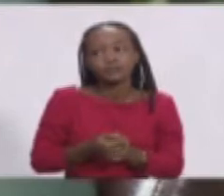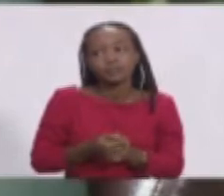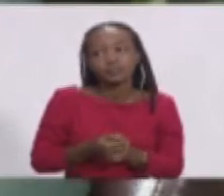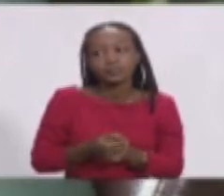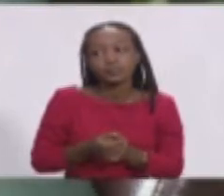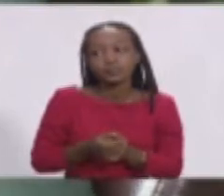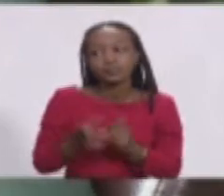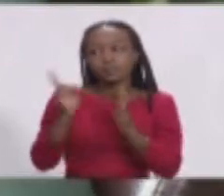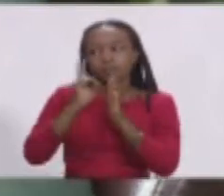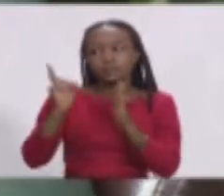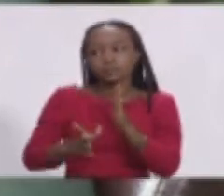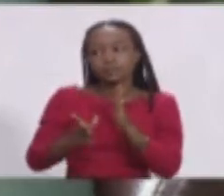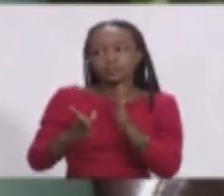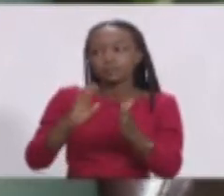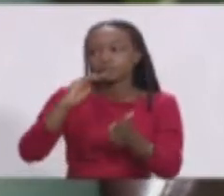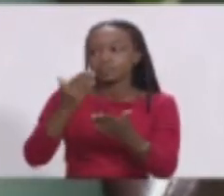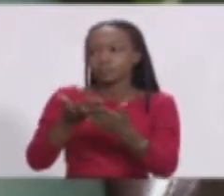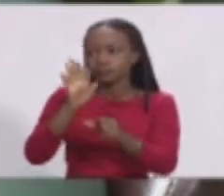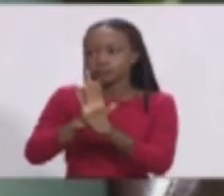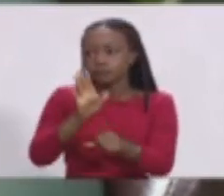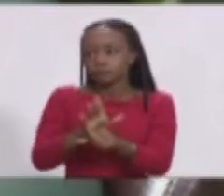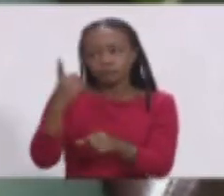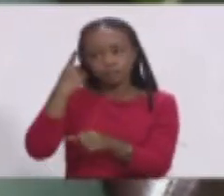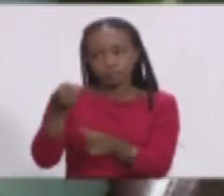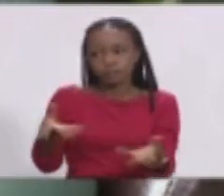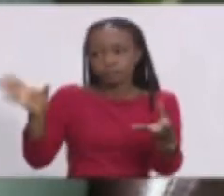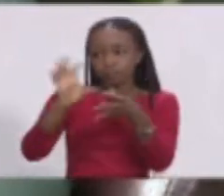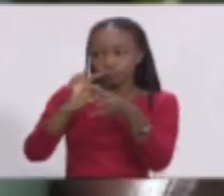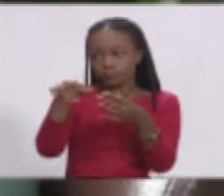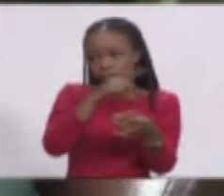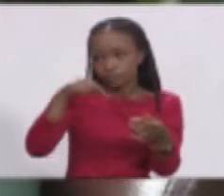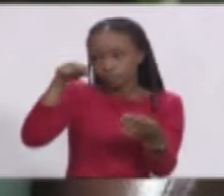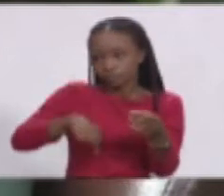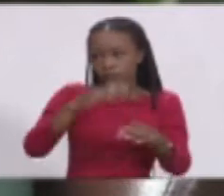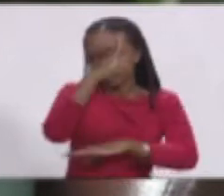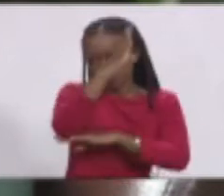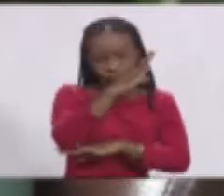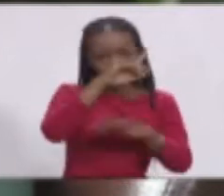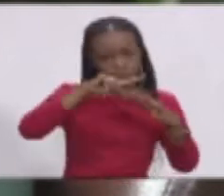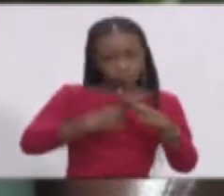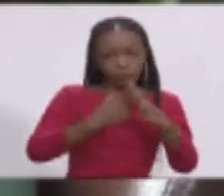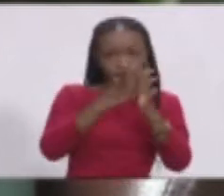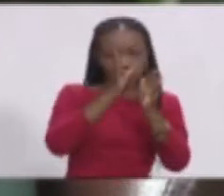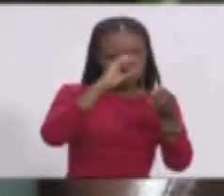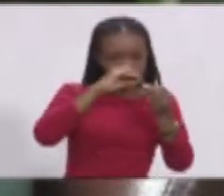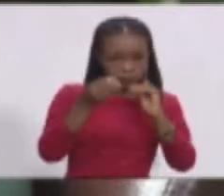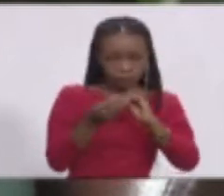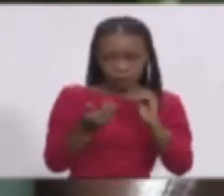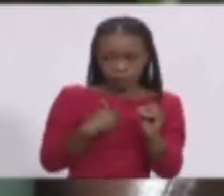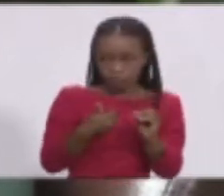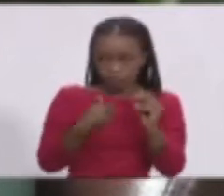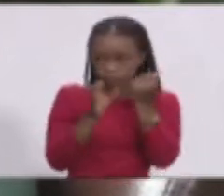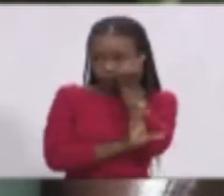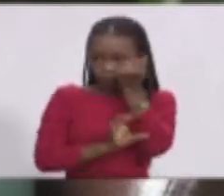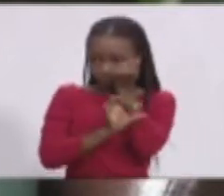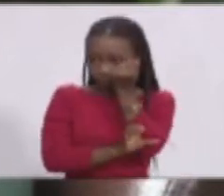All right, so Dr. Masika, thank you very much for joining us this afternoon. So then we can just start with the basics, the numbers that we have in the country at